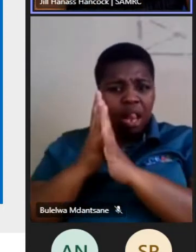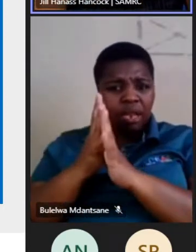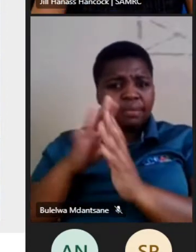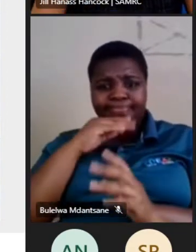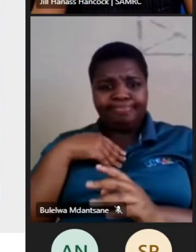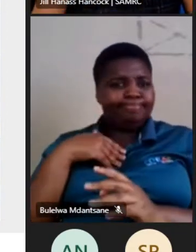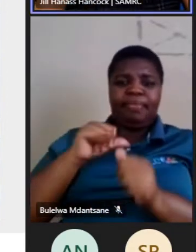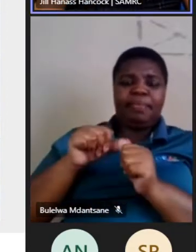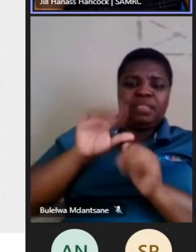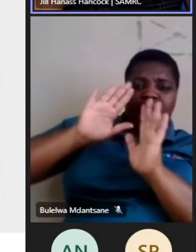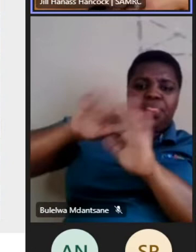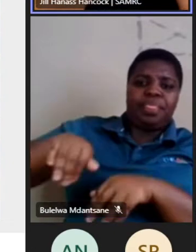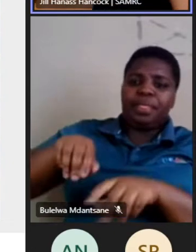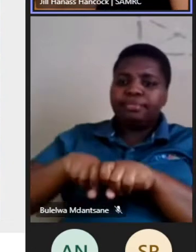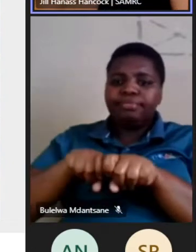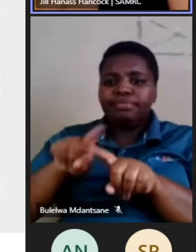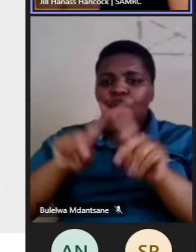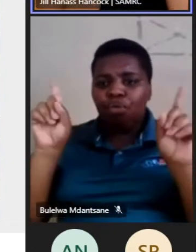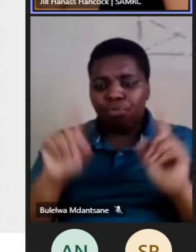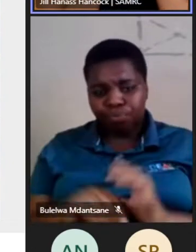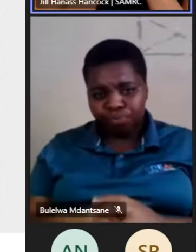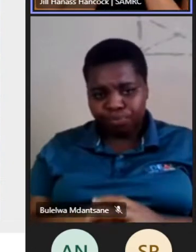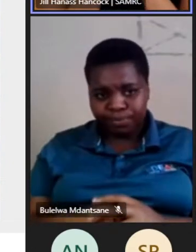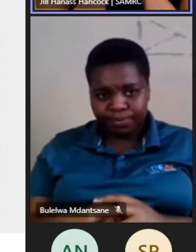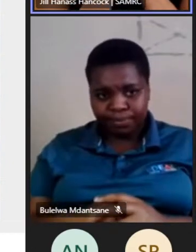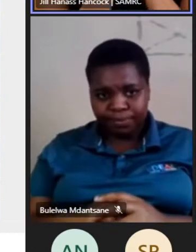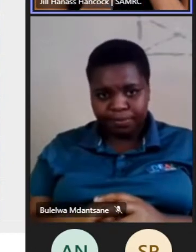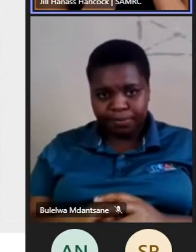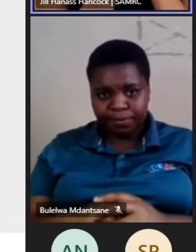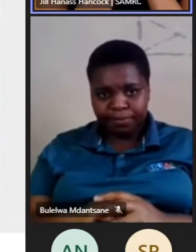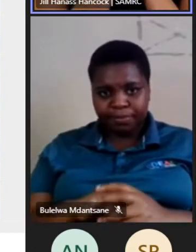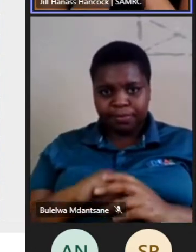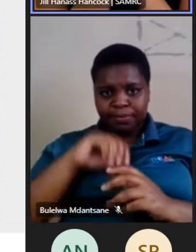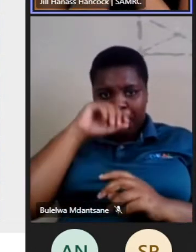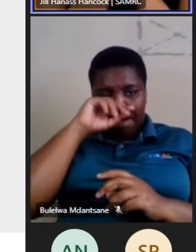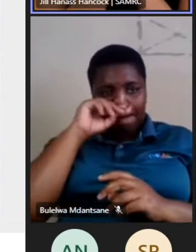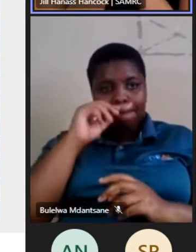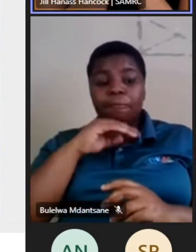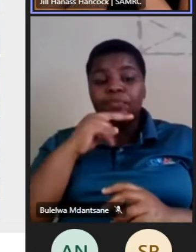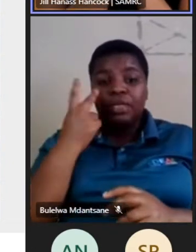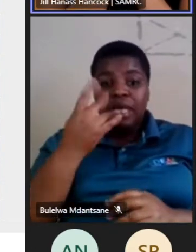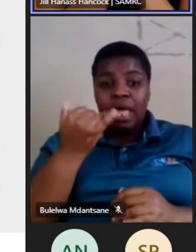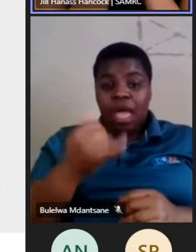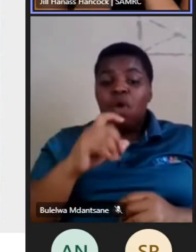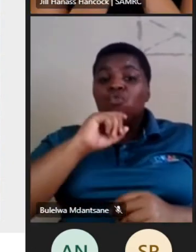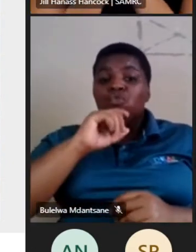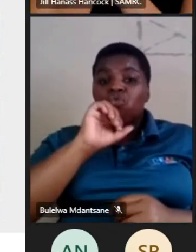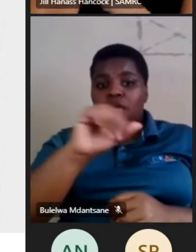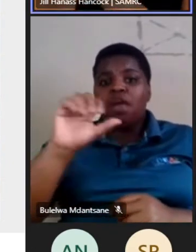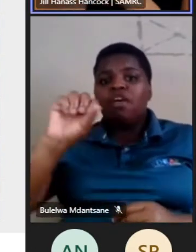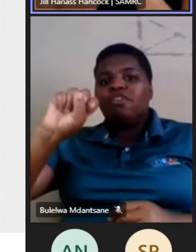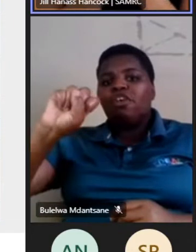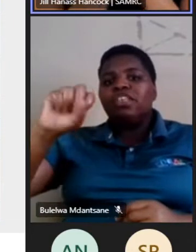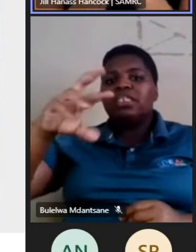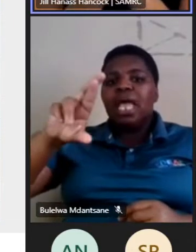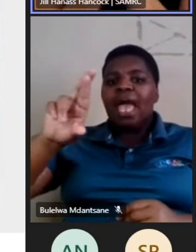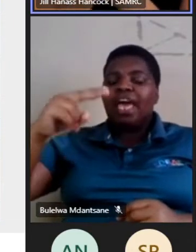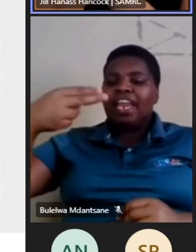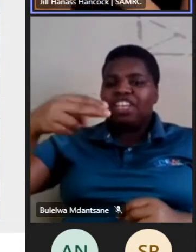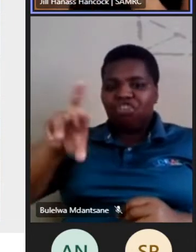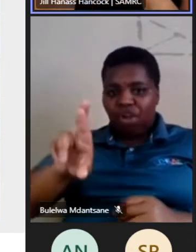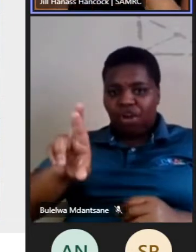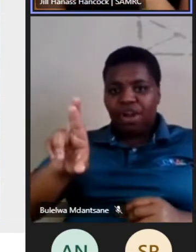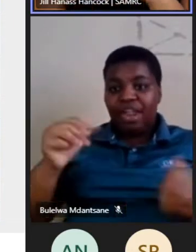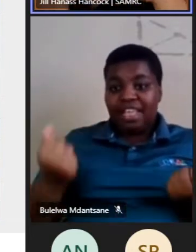testing. So now when we come to the usage of sexual reproductive health and rights services, in this group,